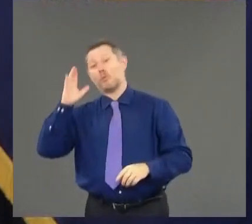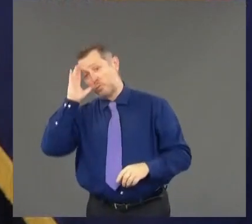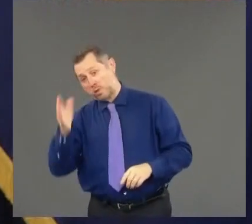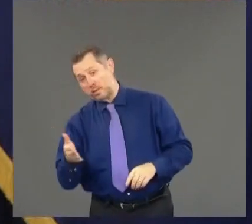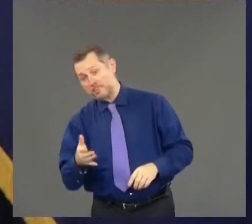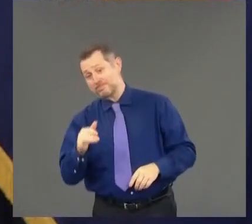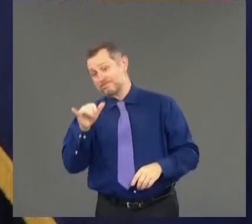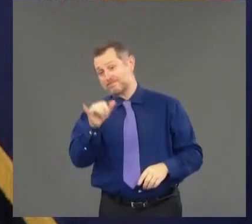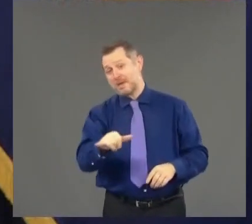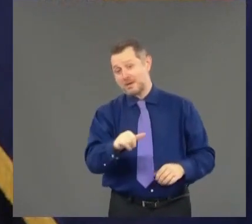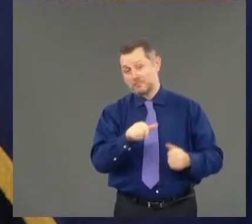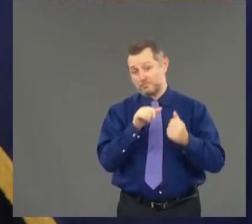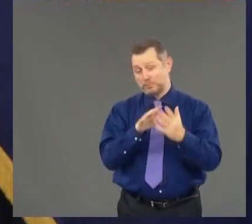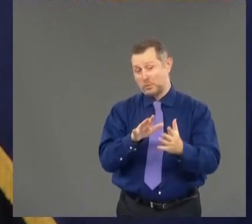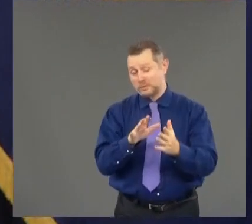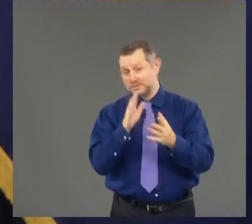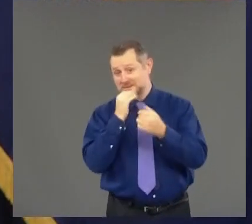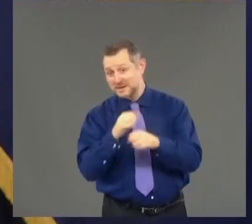life?